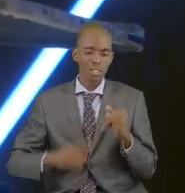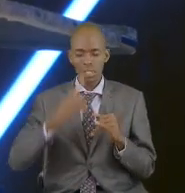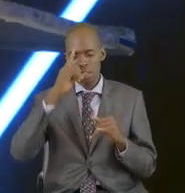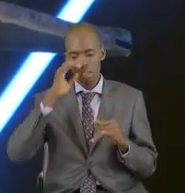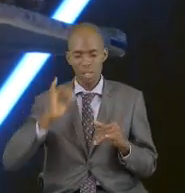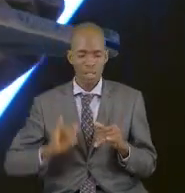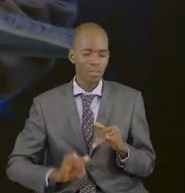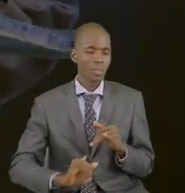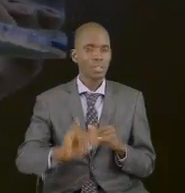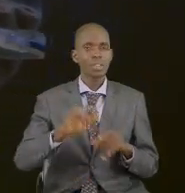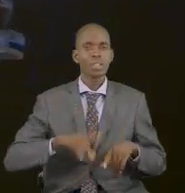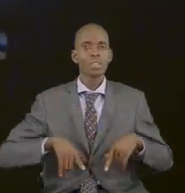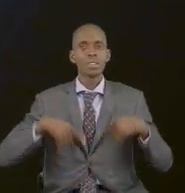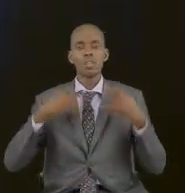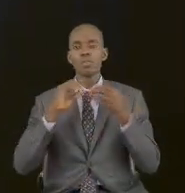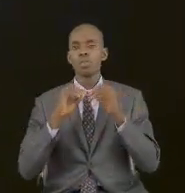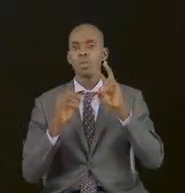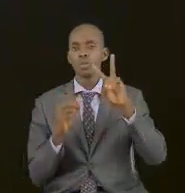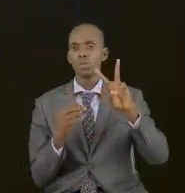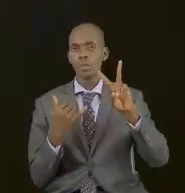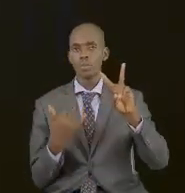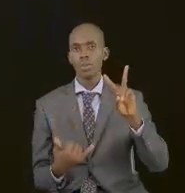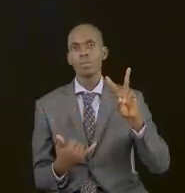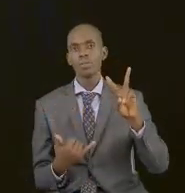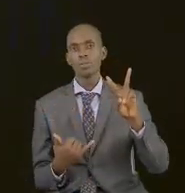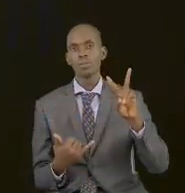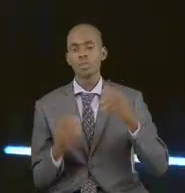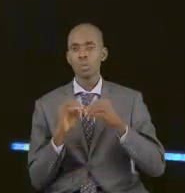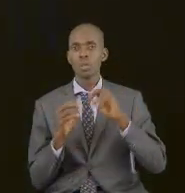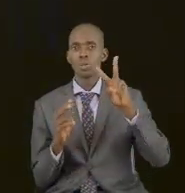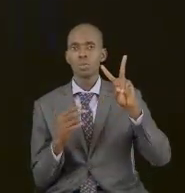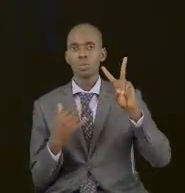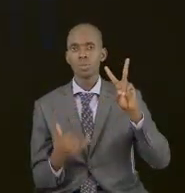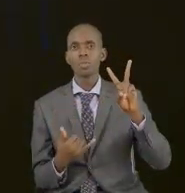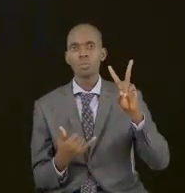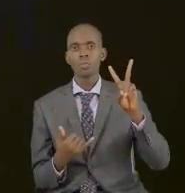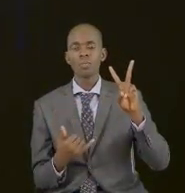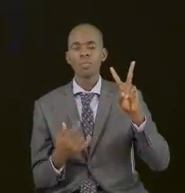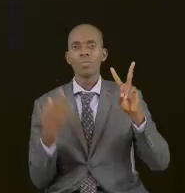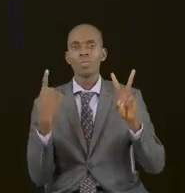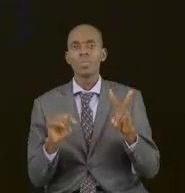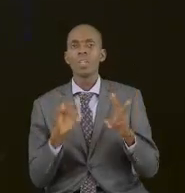everlasting life. Number two now. Number two, the cleansed,